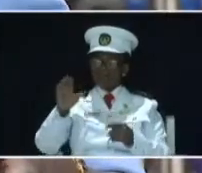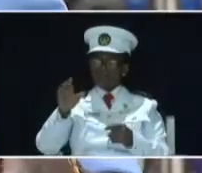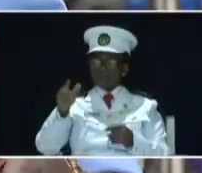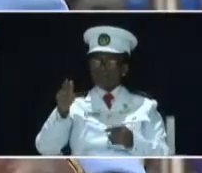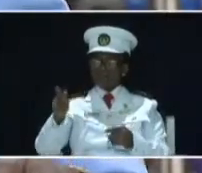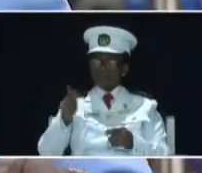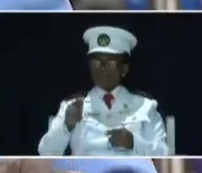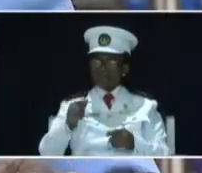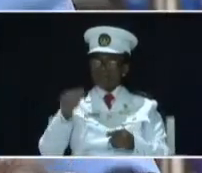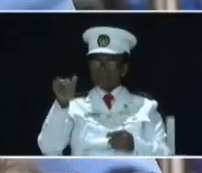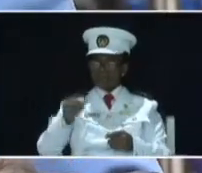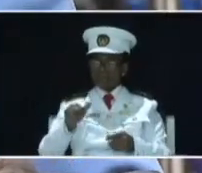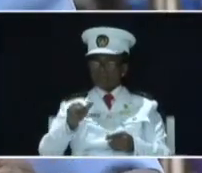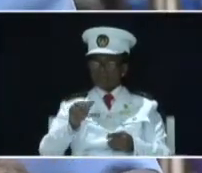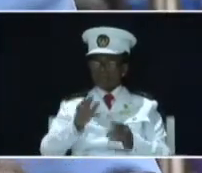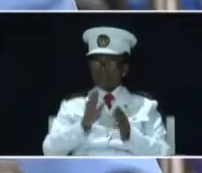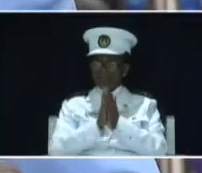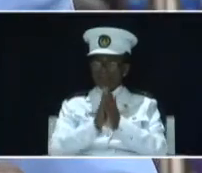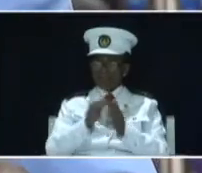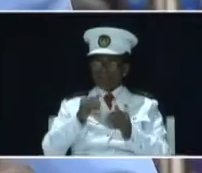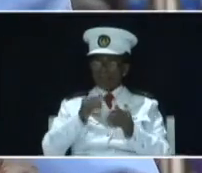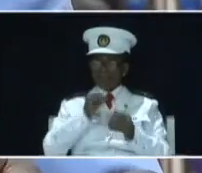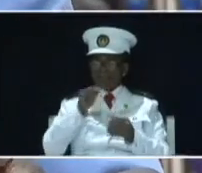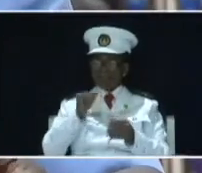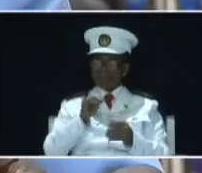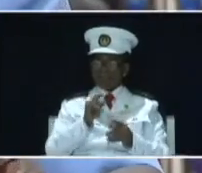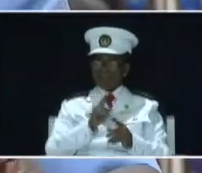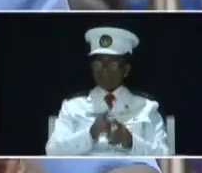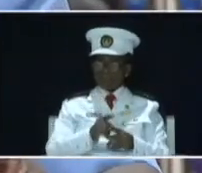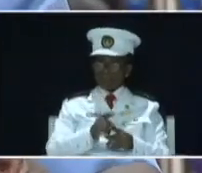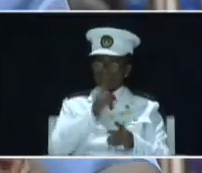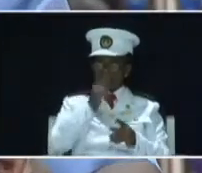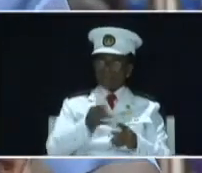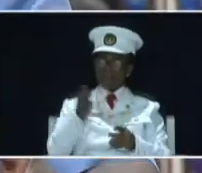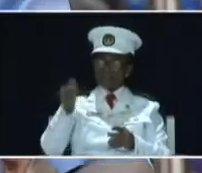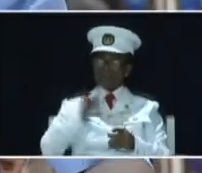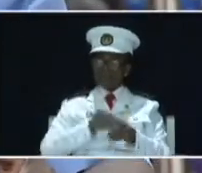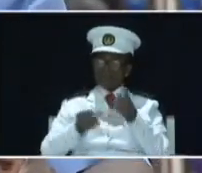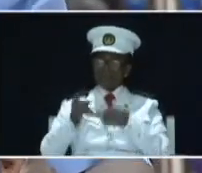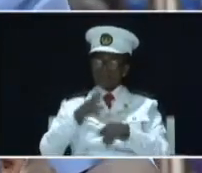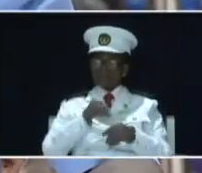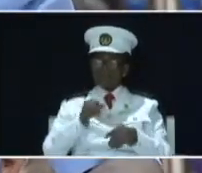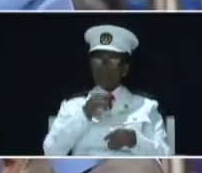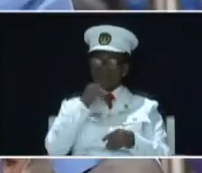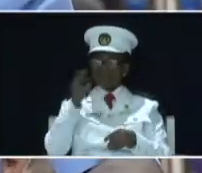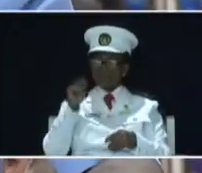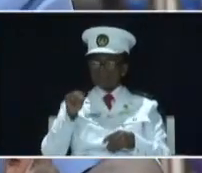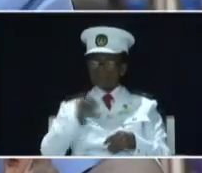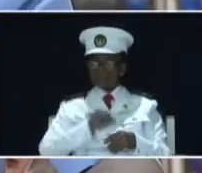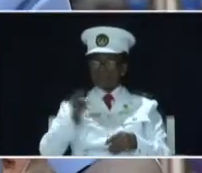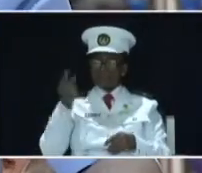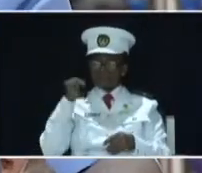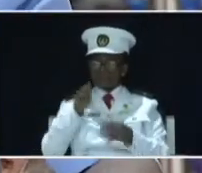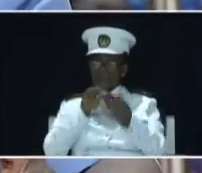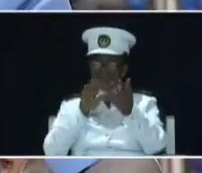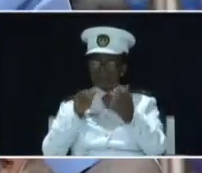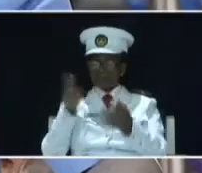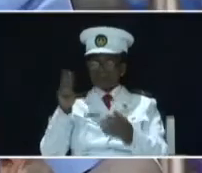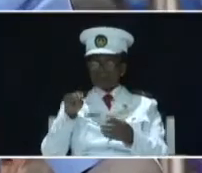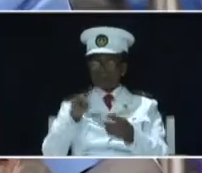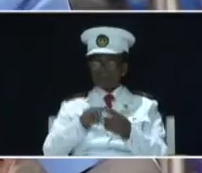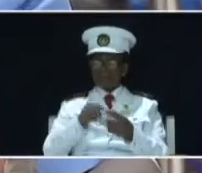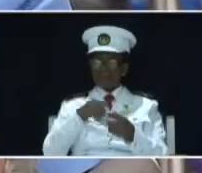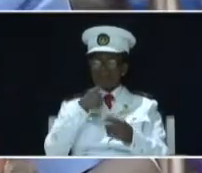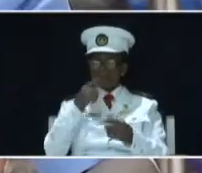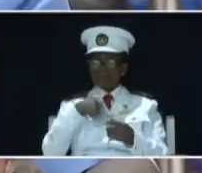And I came, and I told them my problem. And I was expecting them to tell me how much I would pray